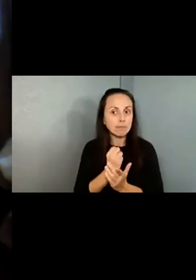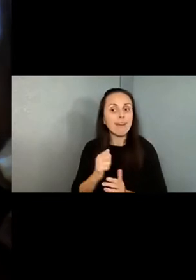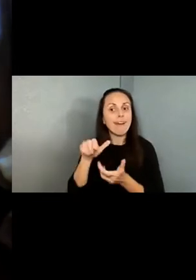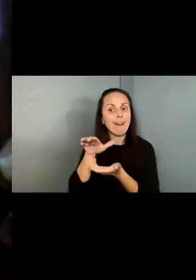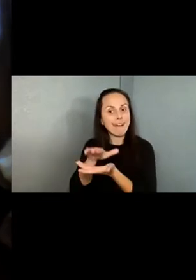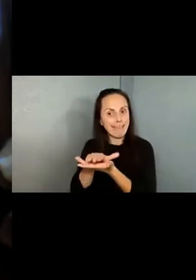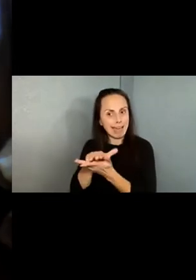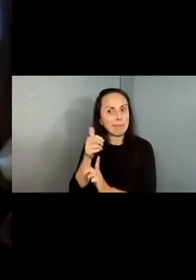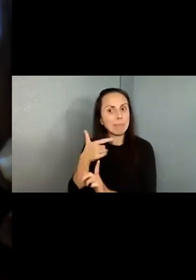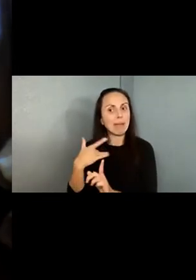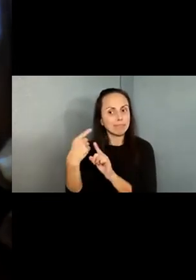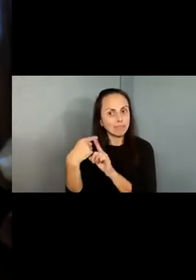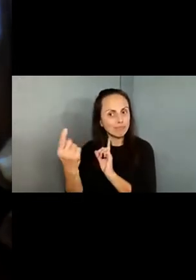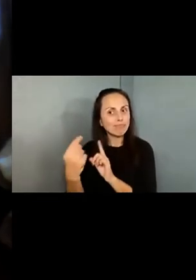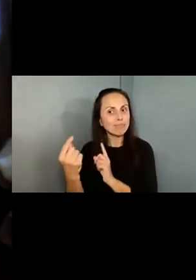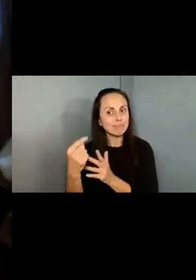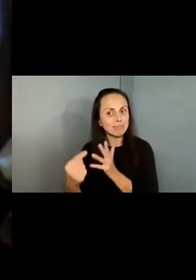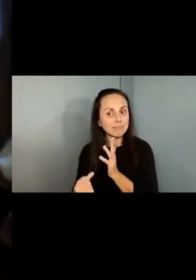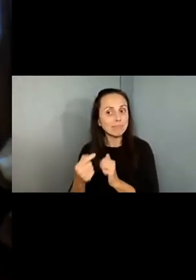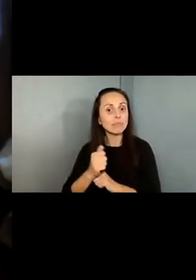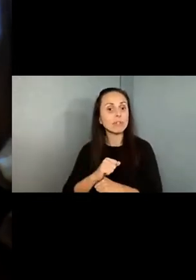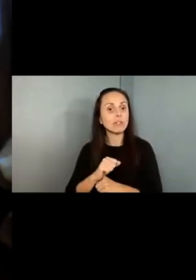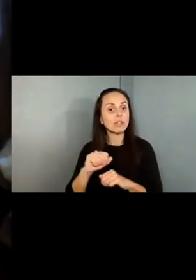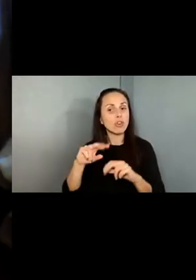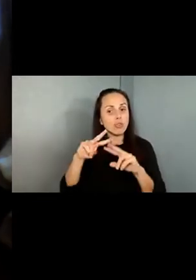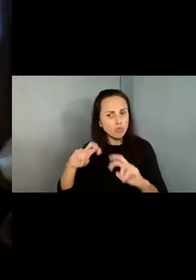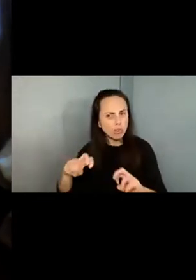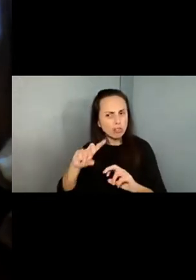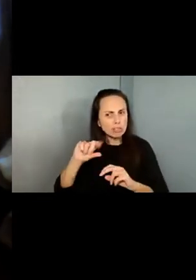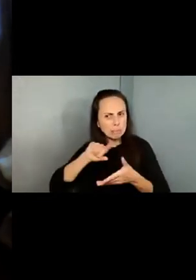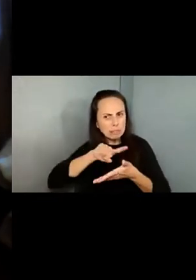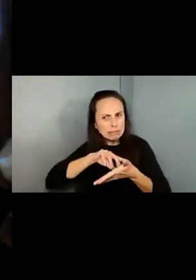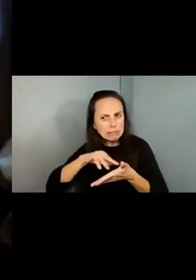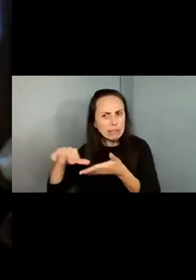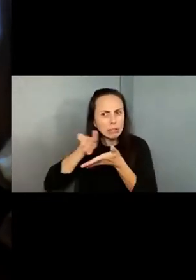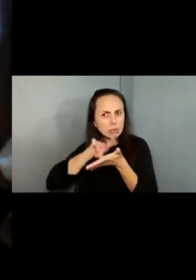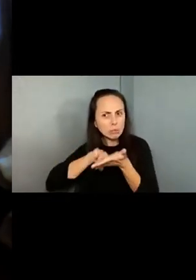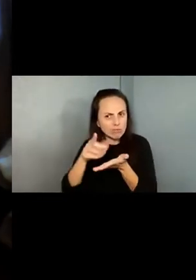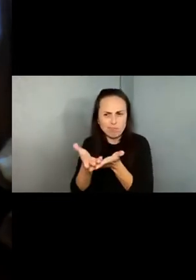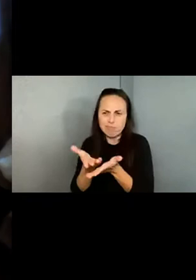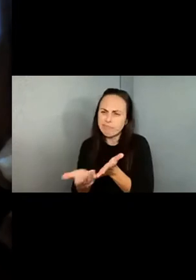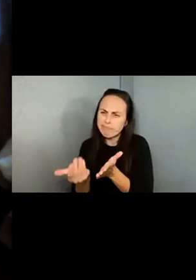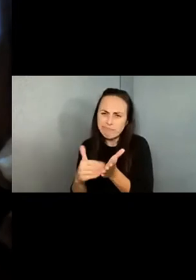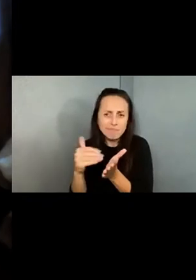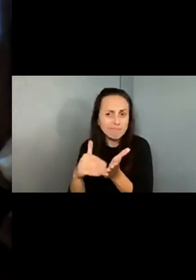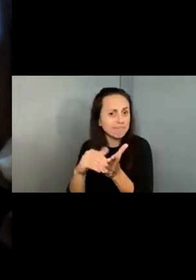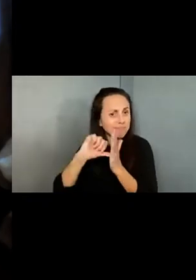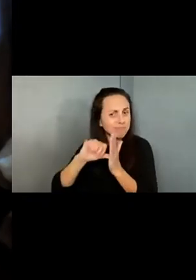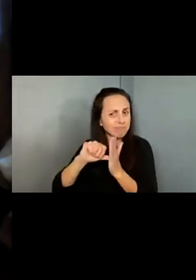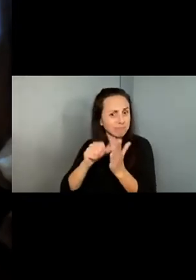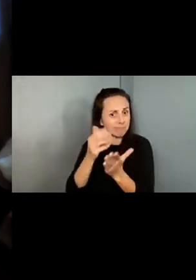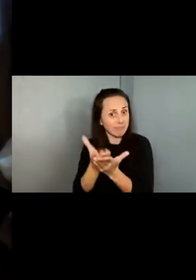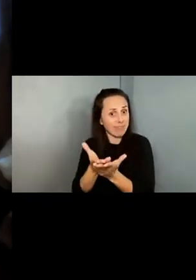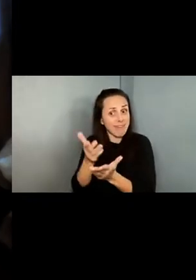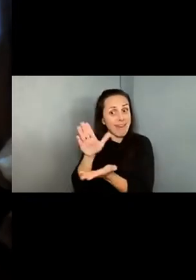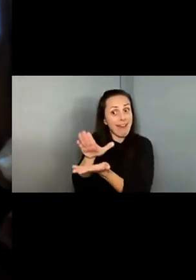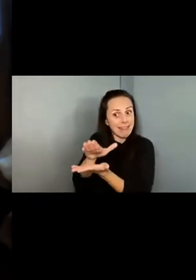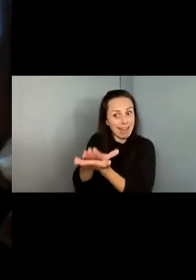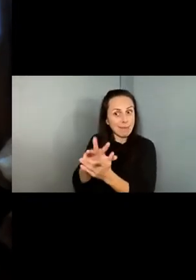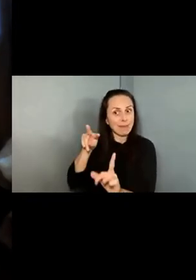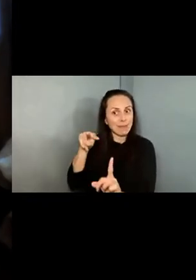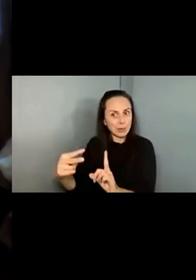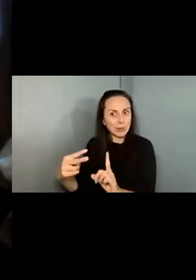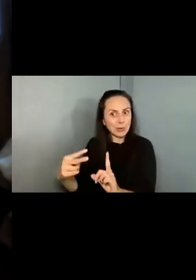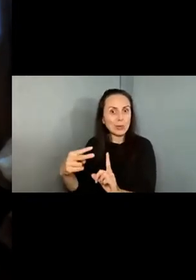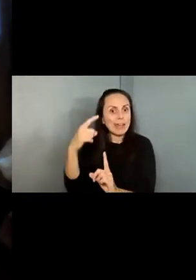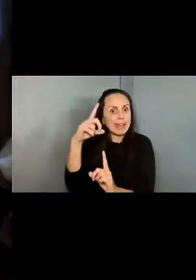to disagree. Critical disability studies research shows over and over again that the academy treats disabled body